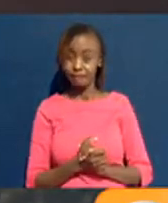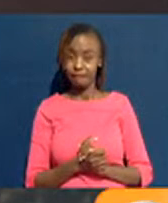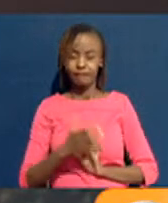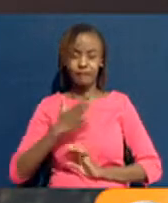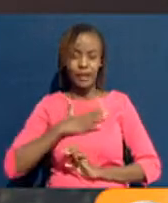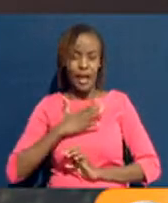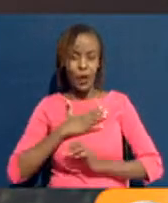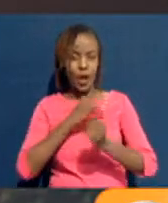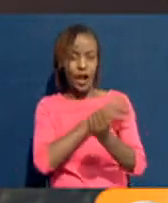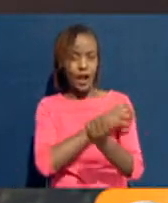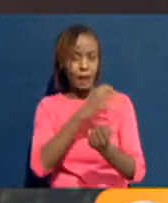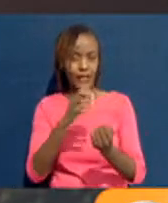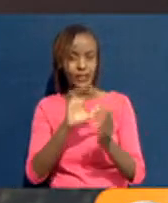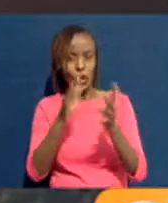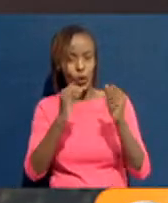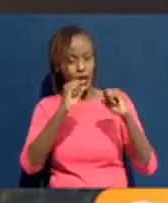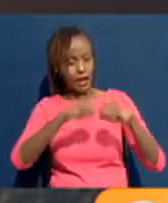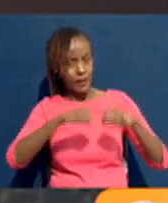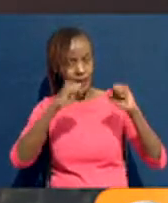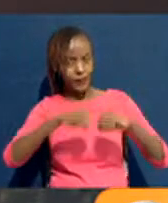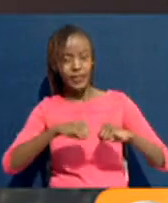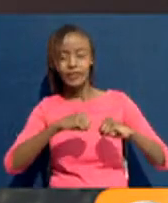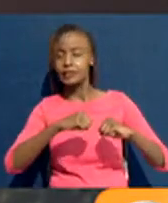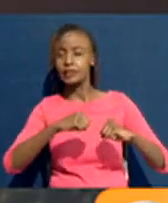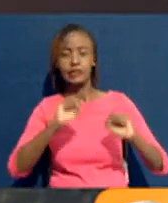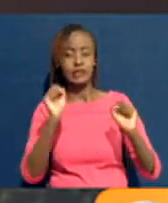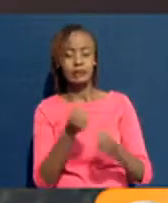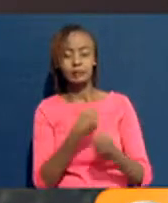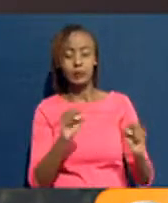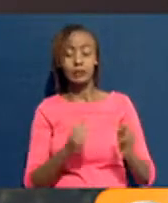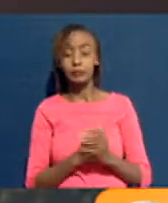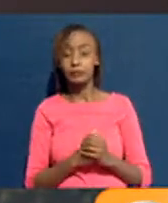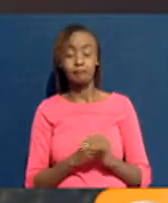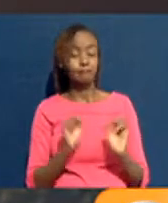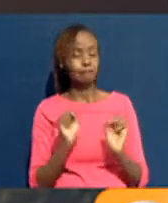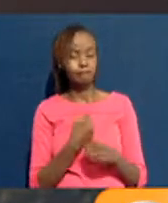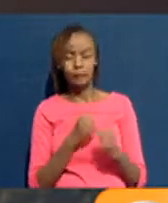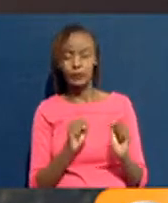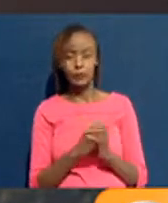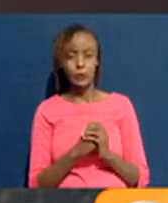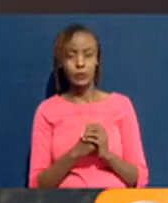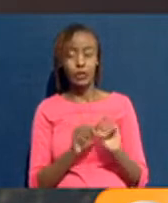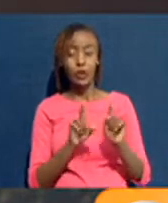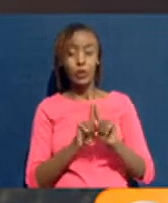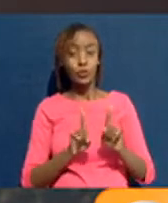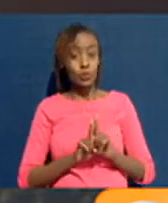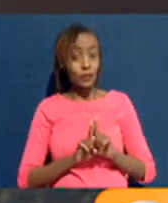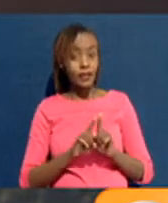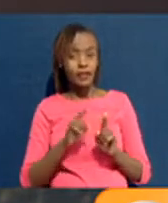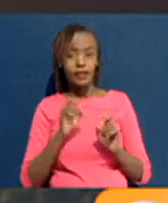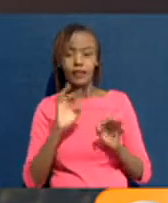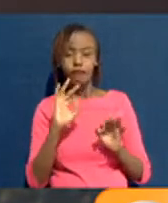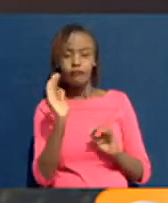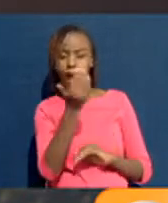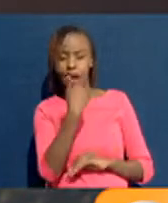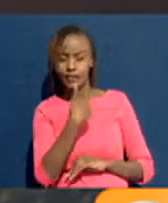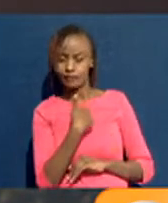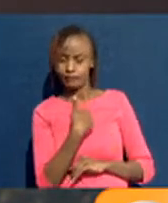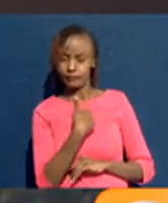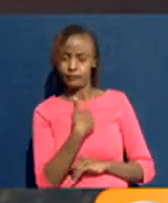and, you know, capability to do this, we are not able to do it. And to be honest with you, if you ask me as a Kenyan